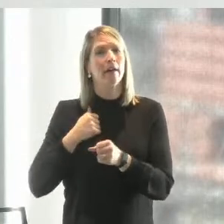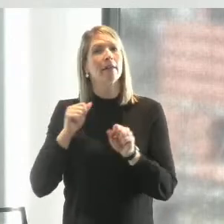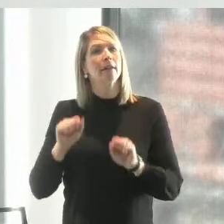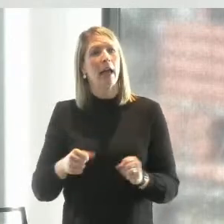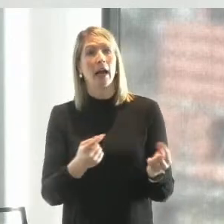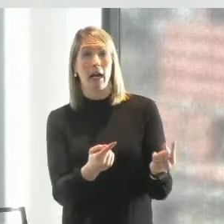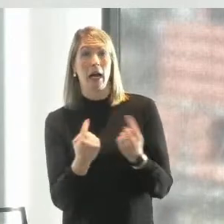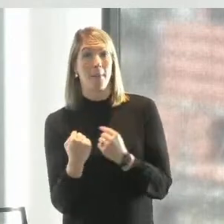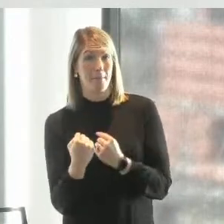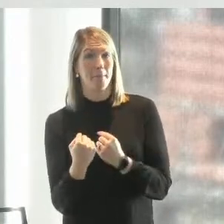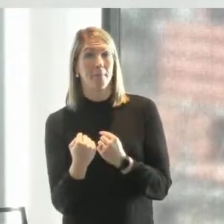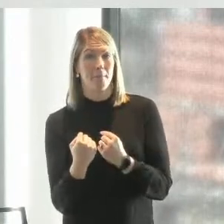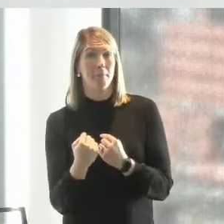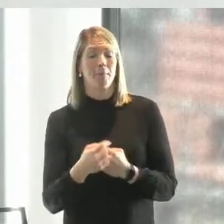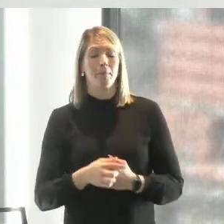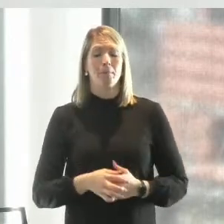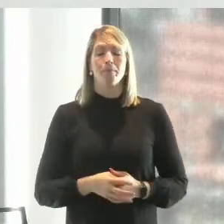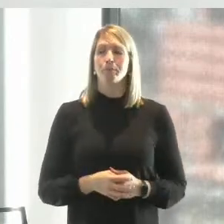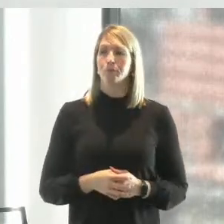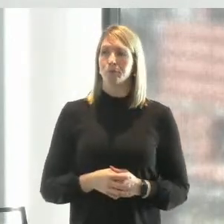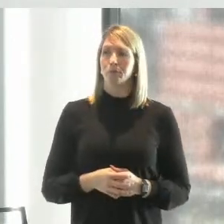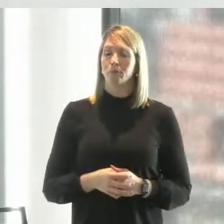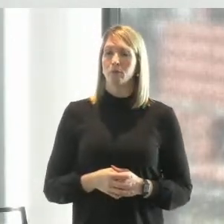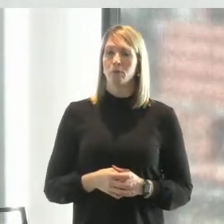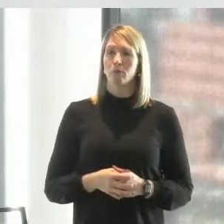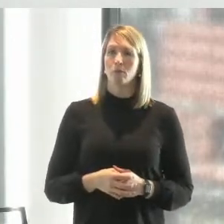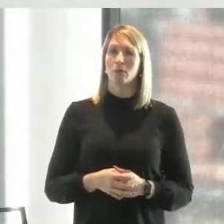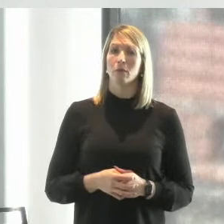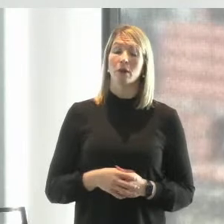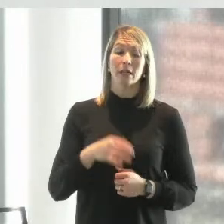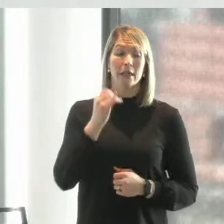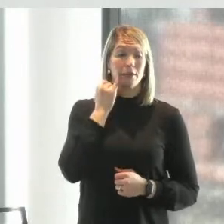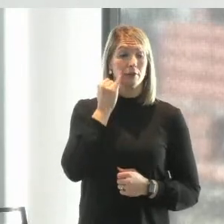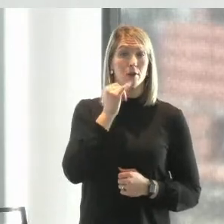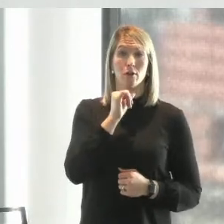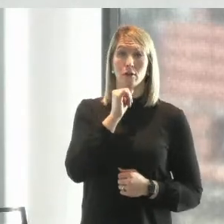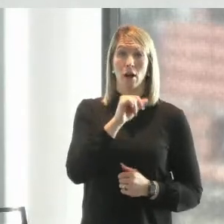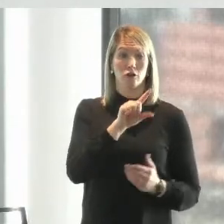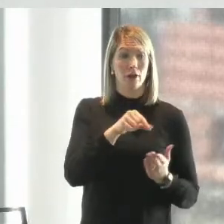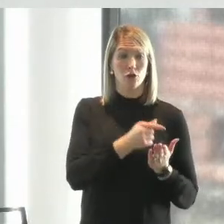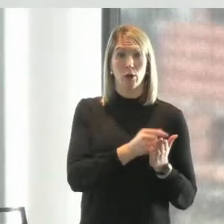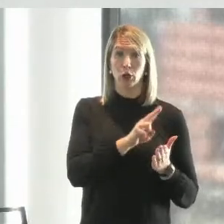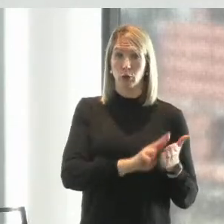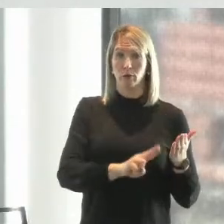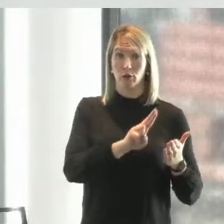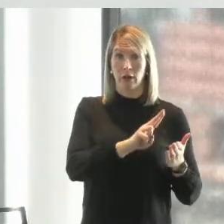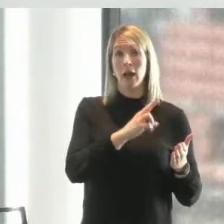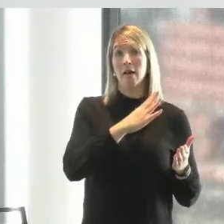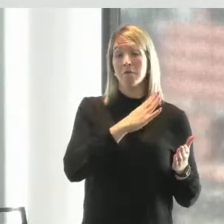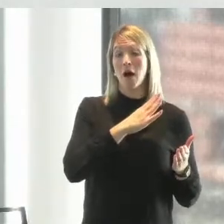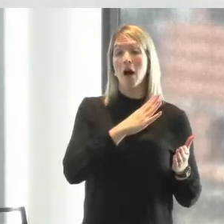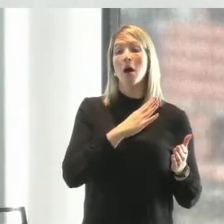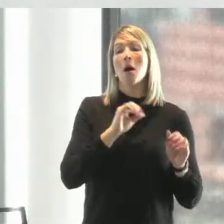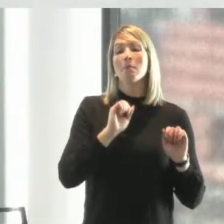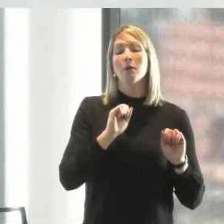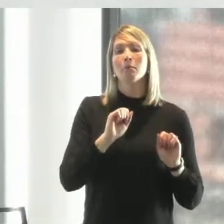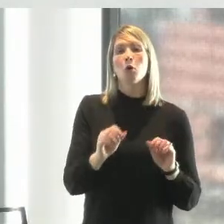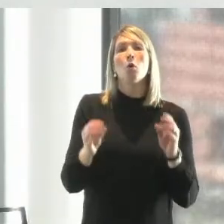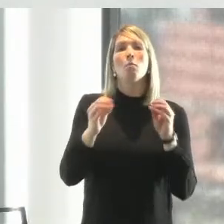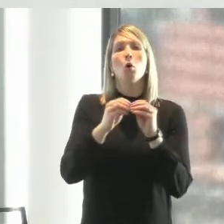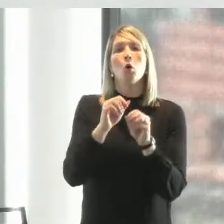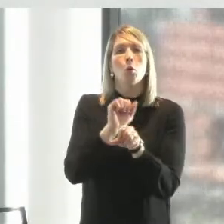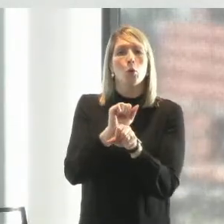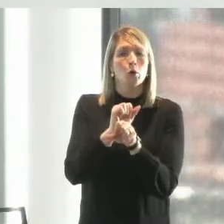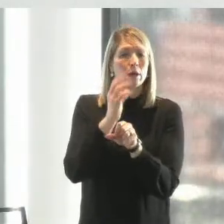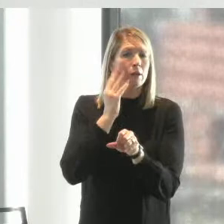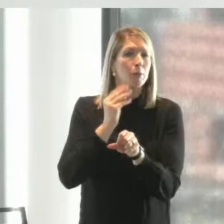those outside of Memorial, we'll ask for additional work experience. So let me be clear about what this does for us